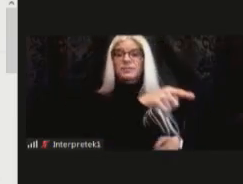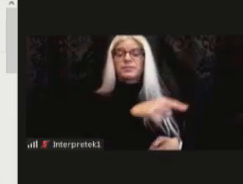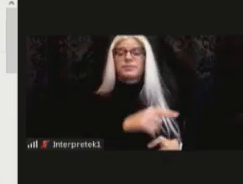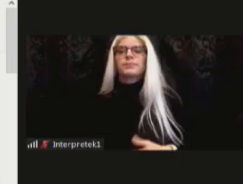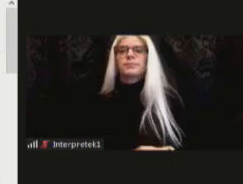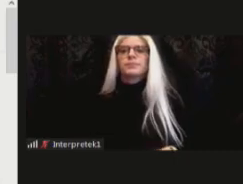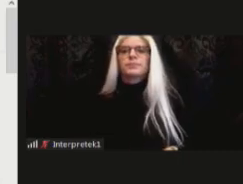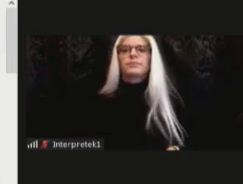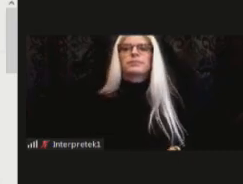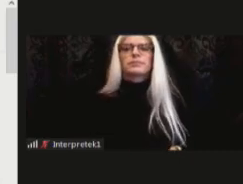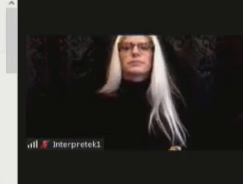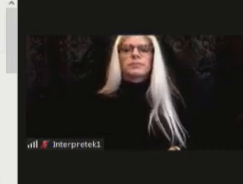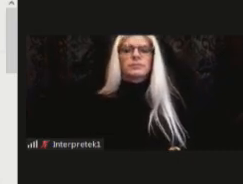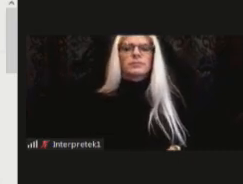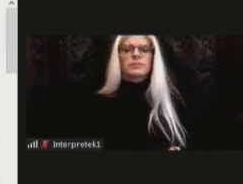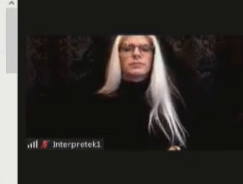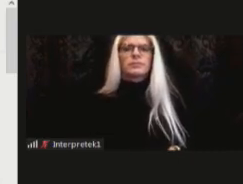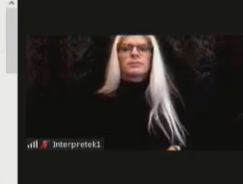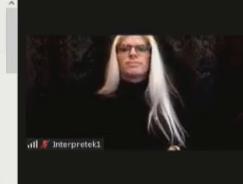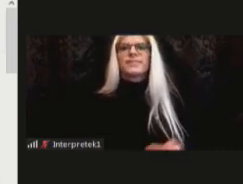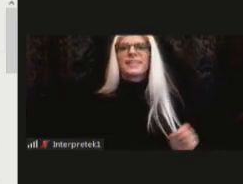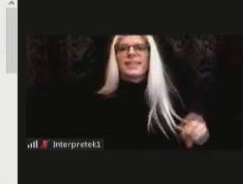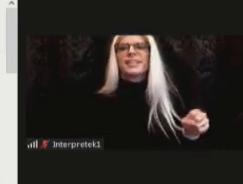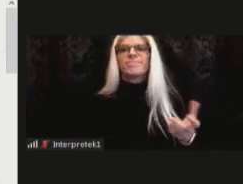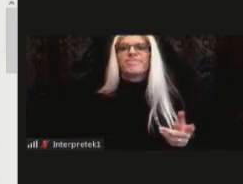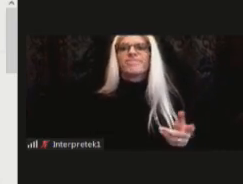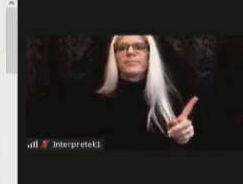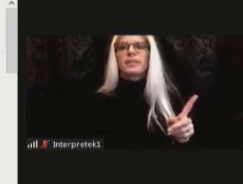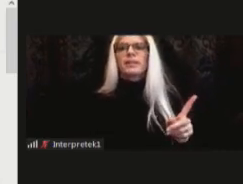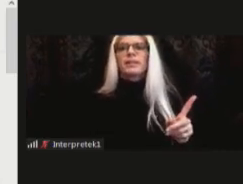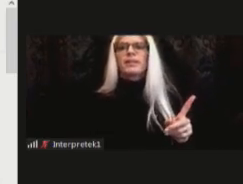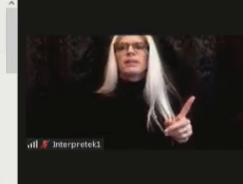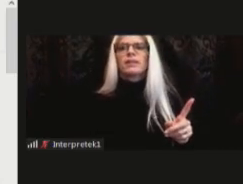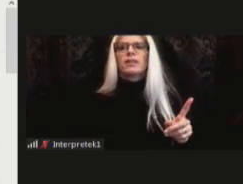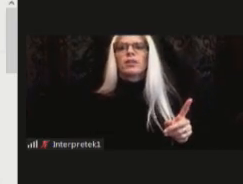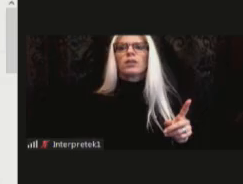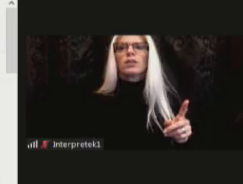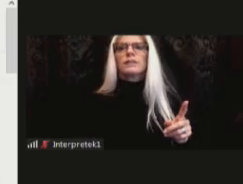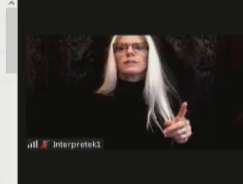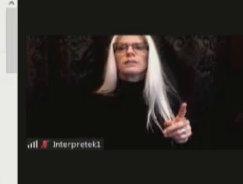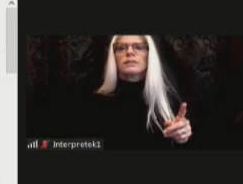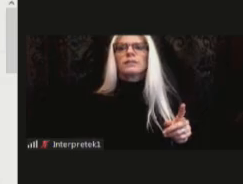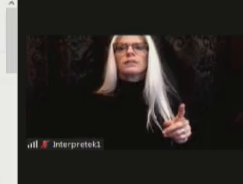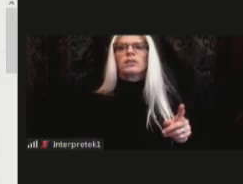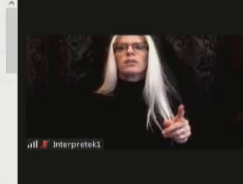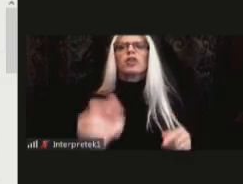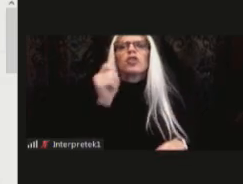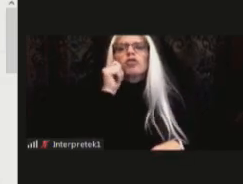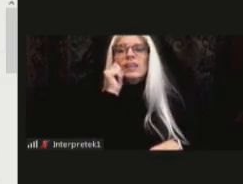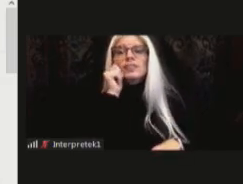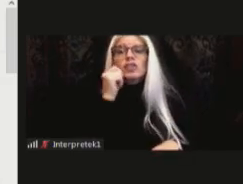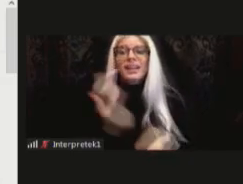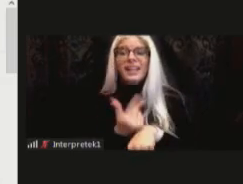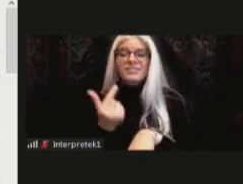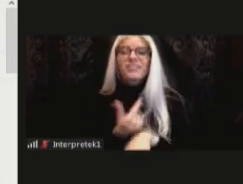Yeah, so here's some maps on race, and you live in Gainesville, you probably know this, right? But